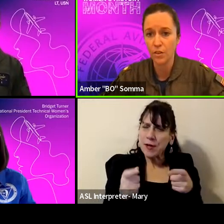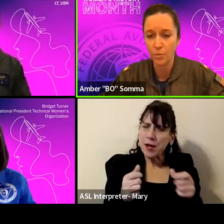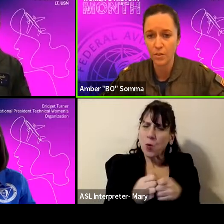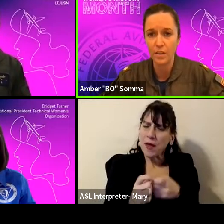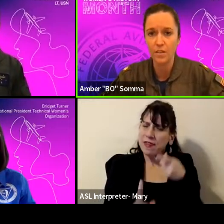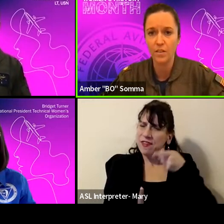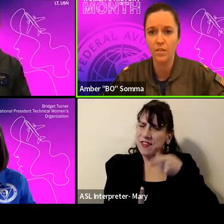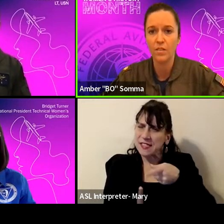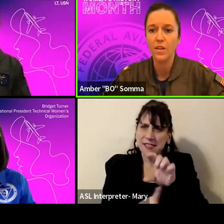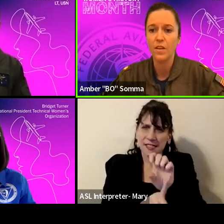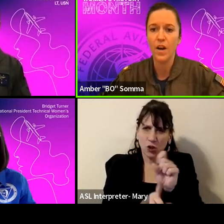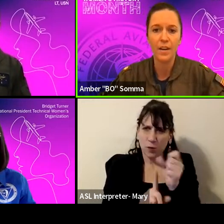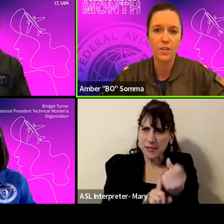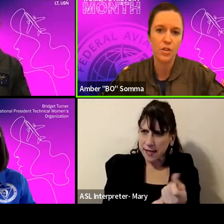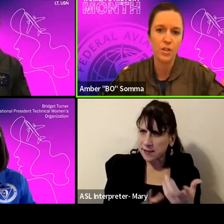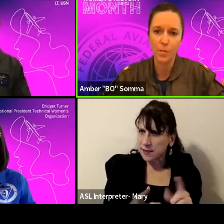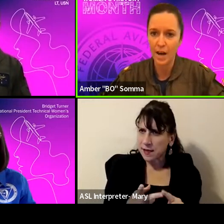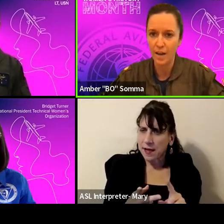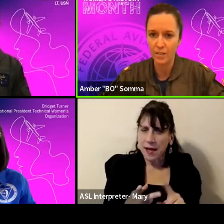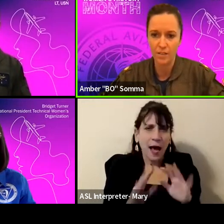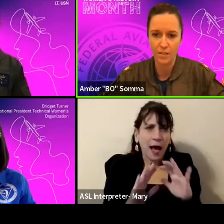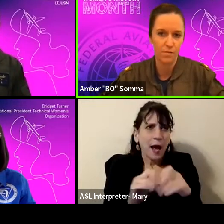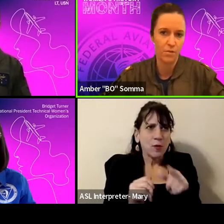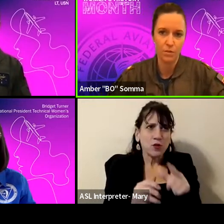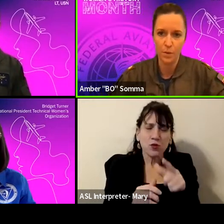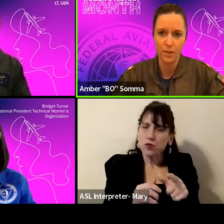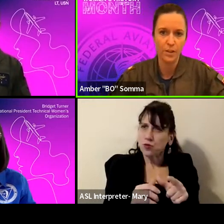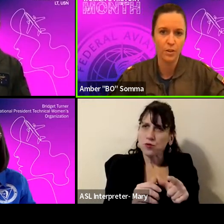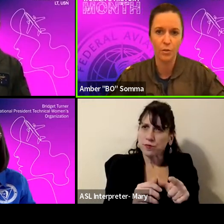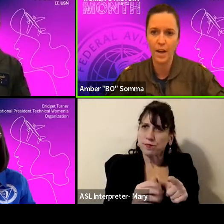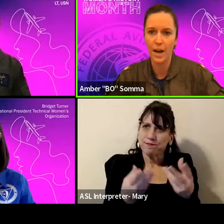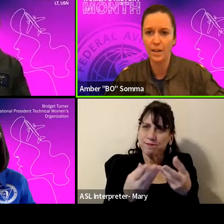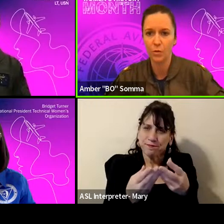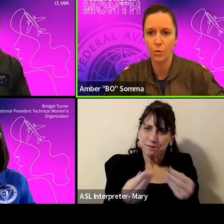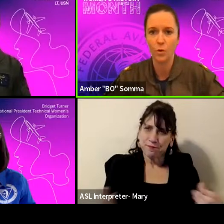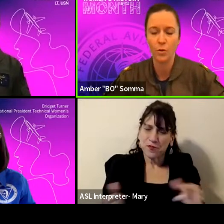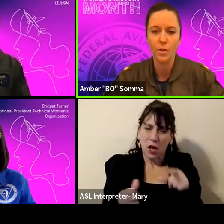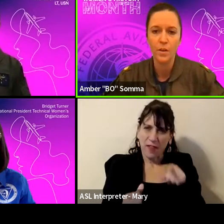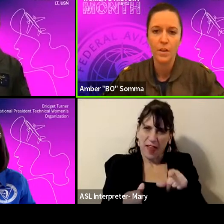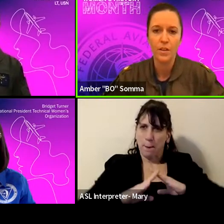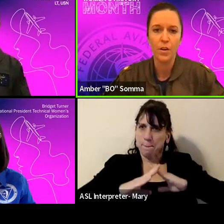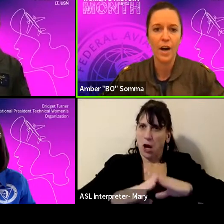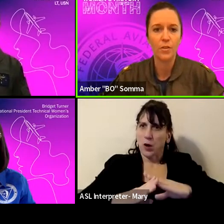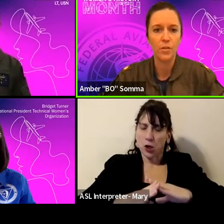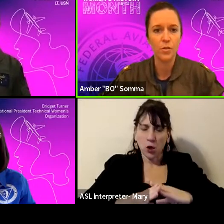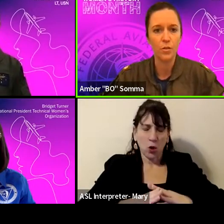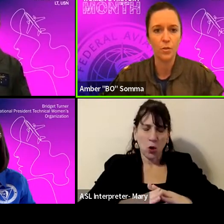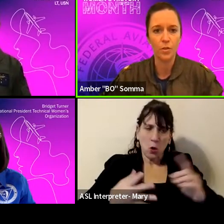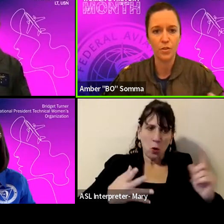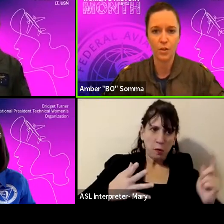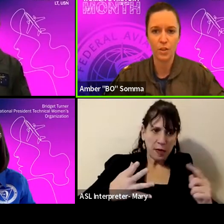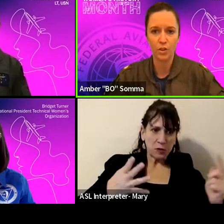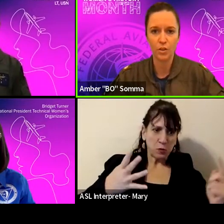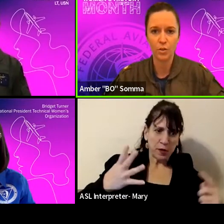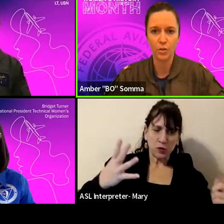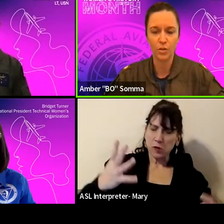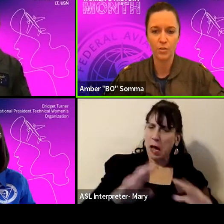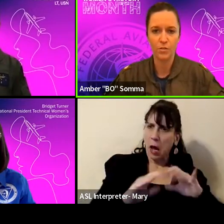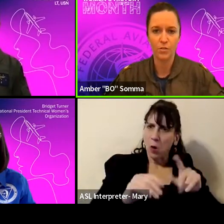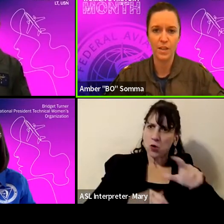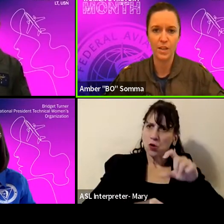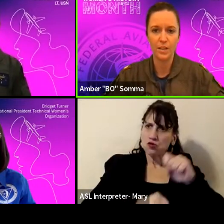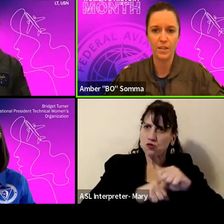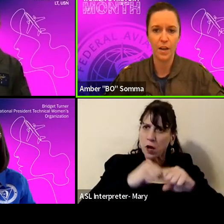certain circumstances? You know, how did you get past this barrier or that? Or, you know, how do you structure